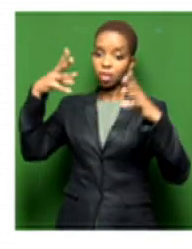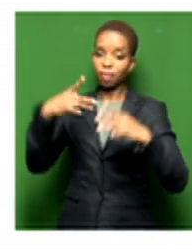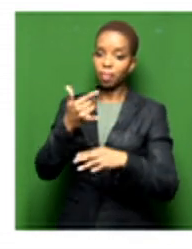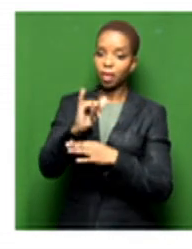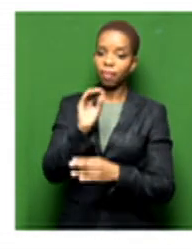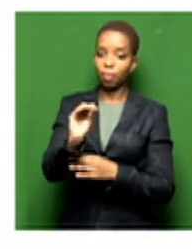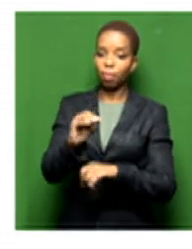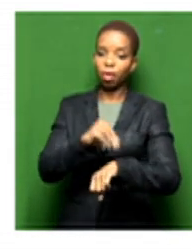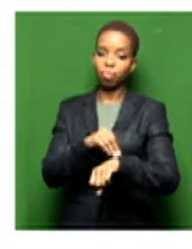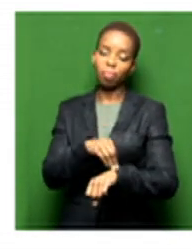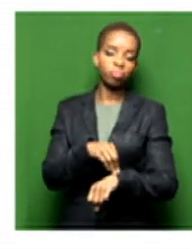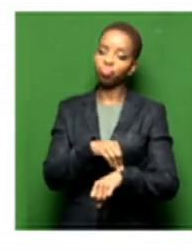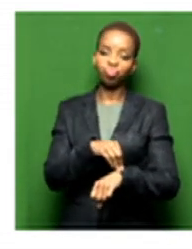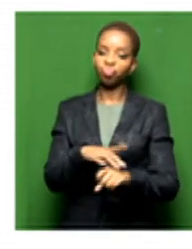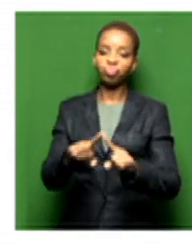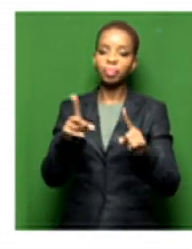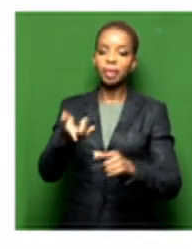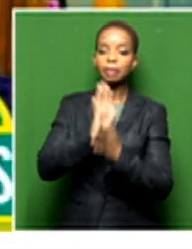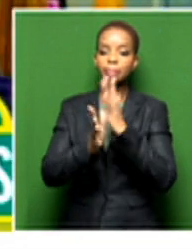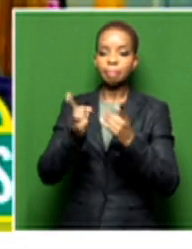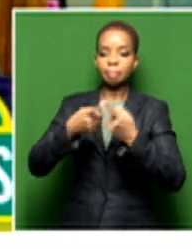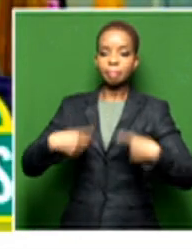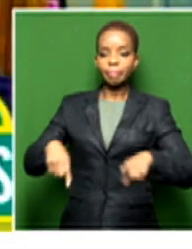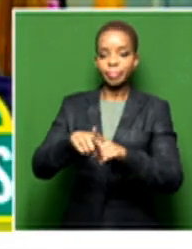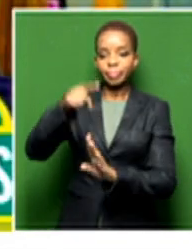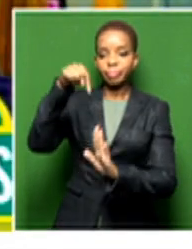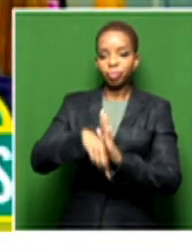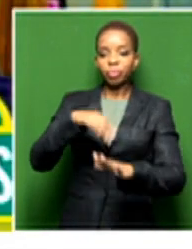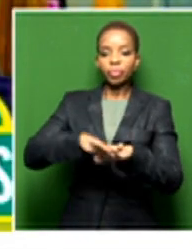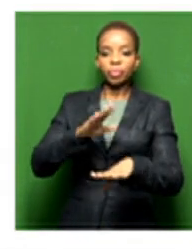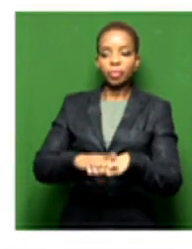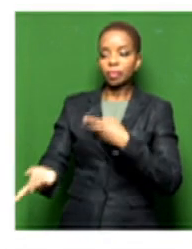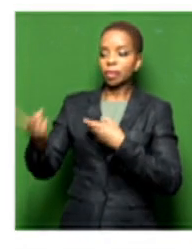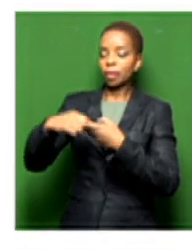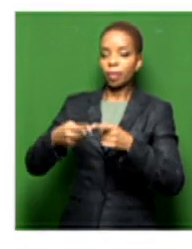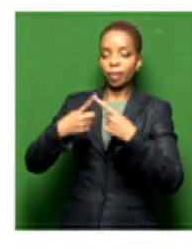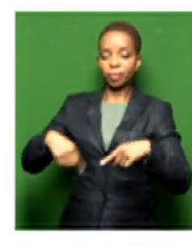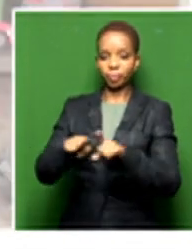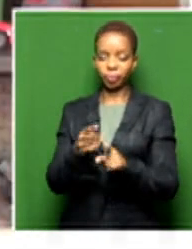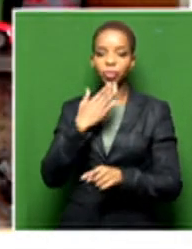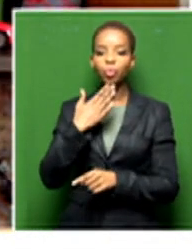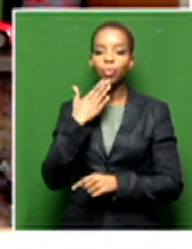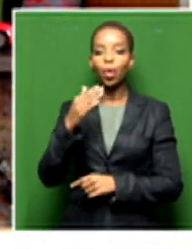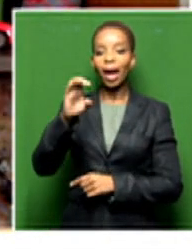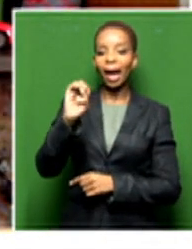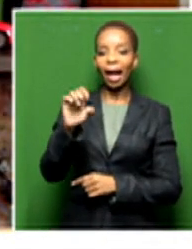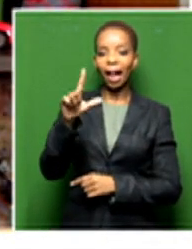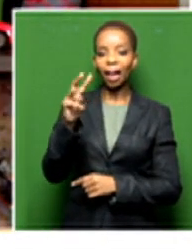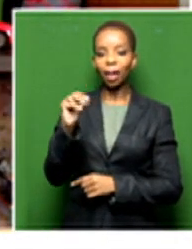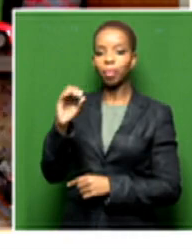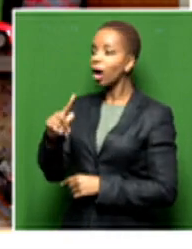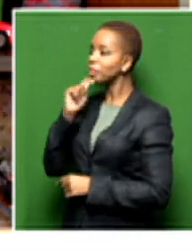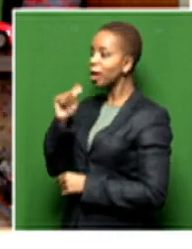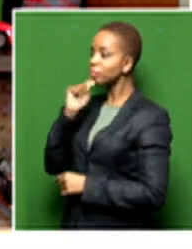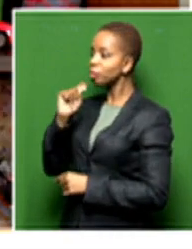problem. And to tell us more about their adventures, we joined via Skype by our cute fuzzy monster, Elmo. Elmo, good morning,